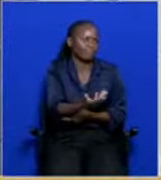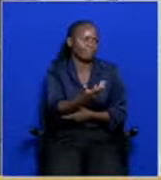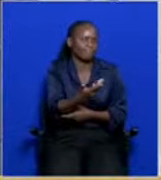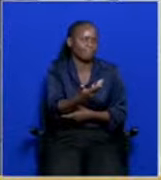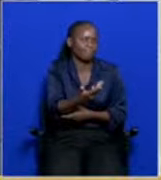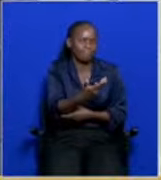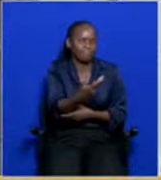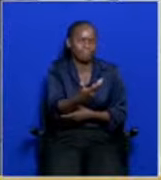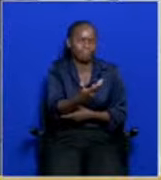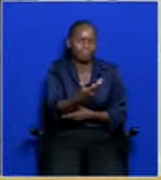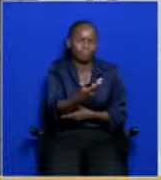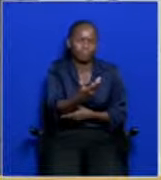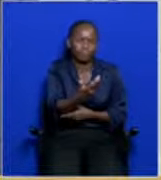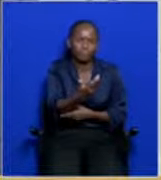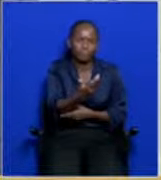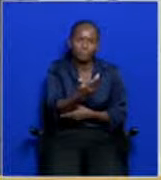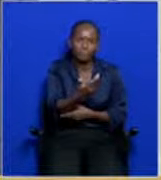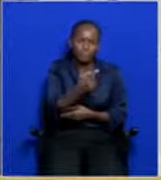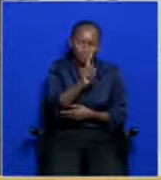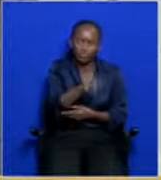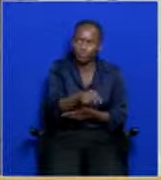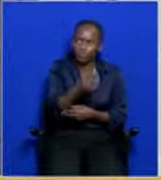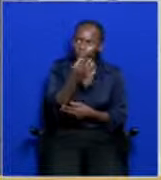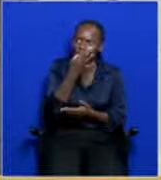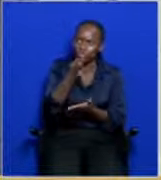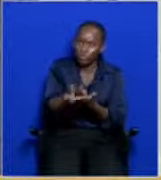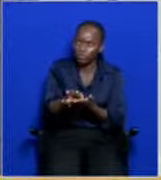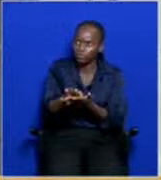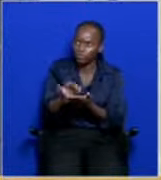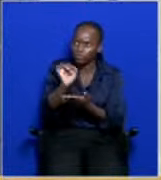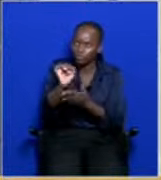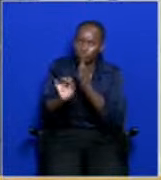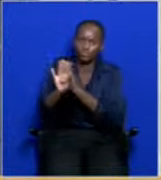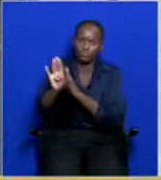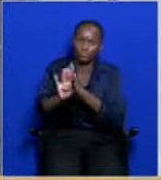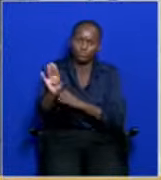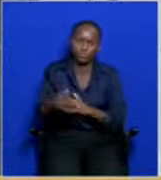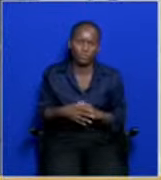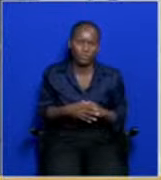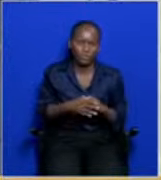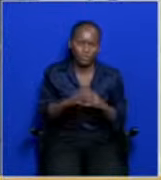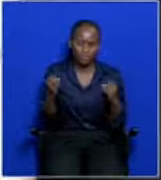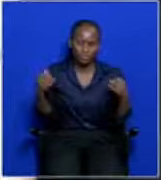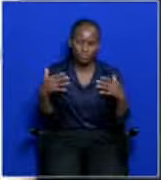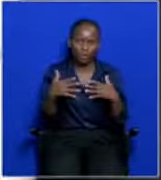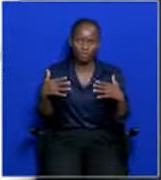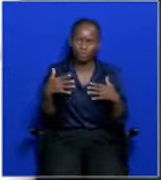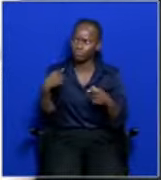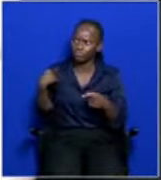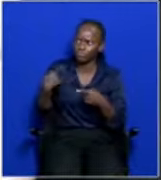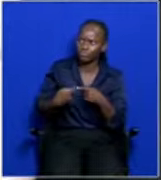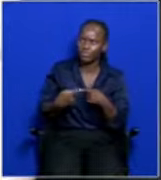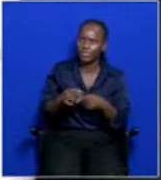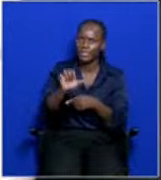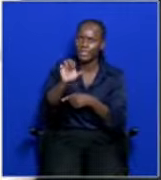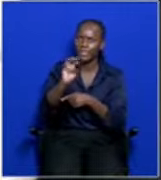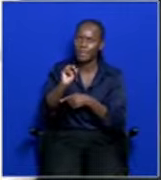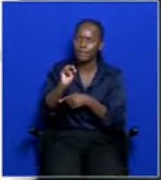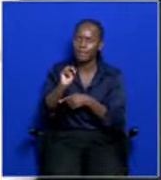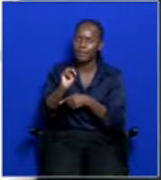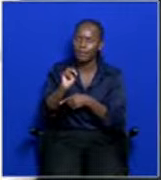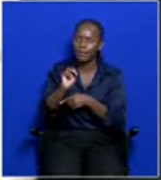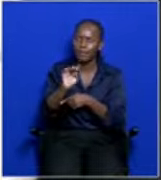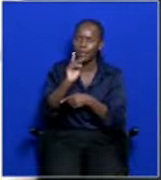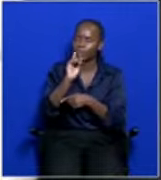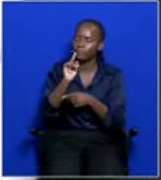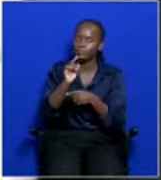I'm surprised that up to now, IPID has not said to MPS